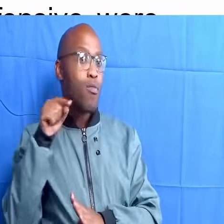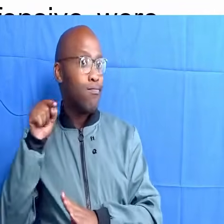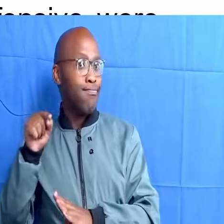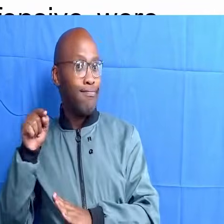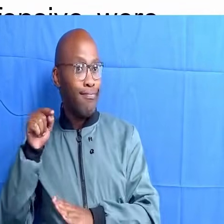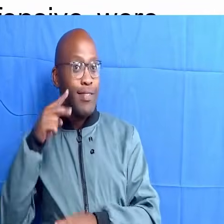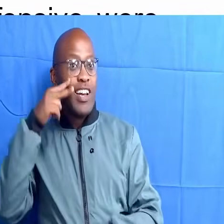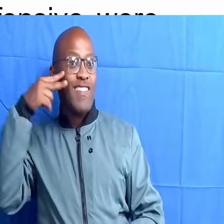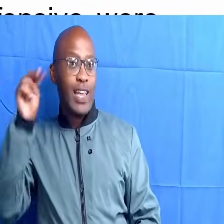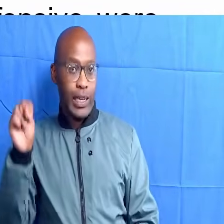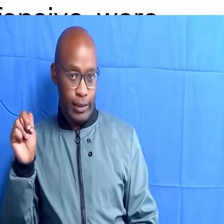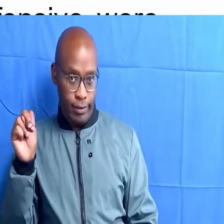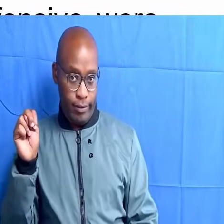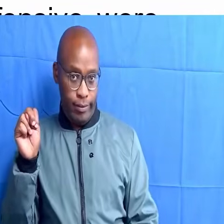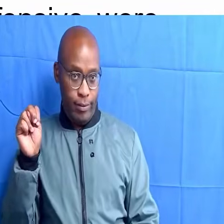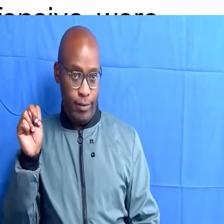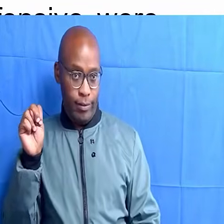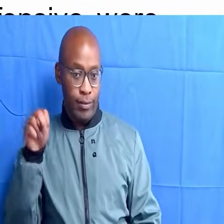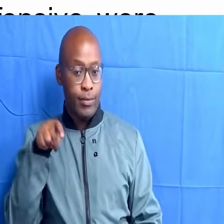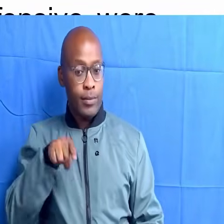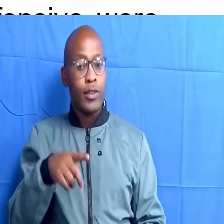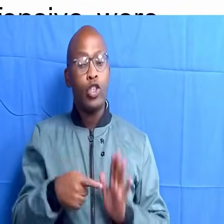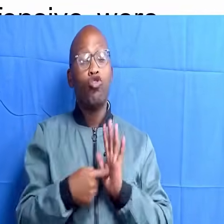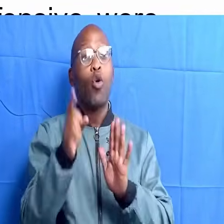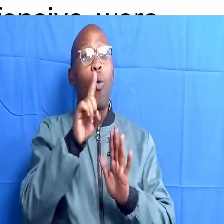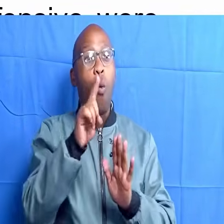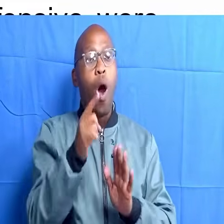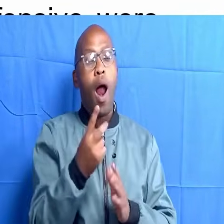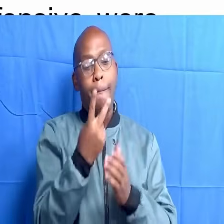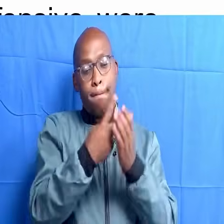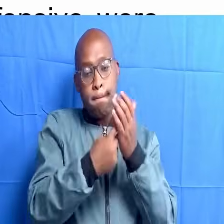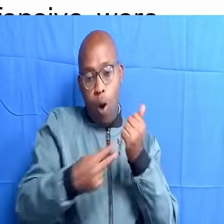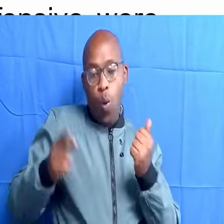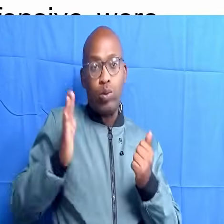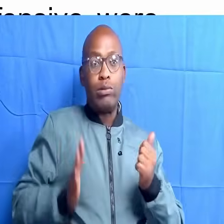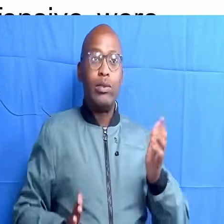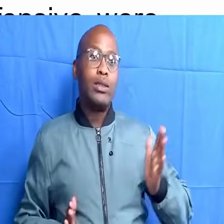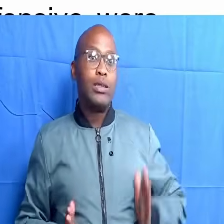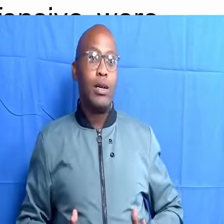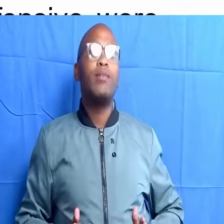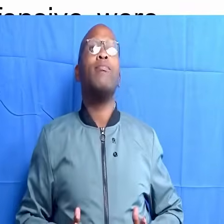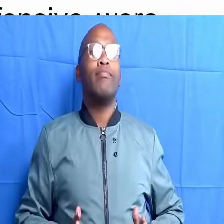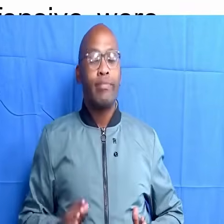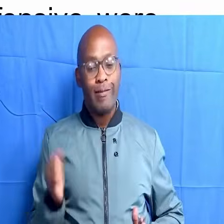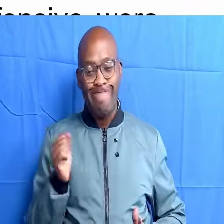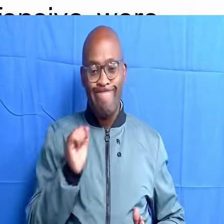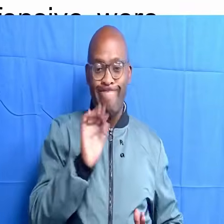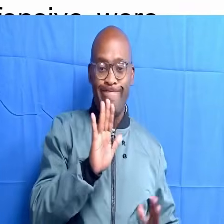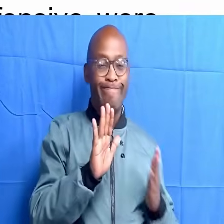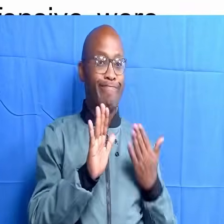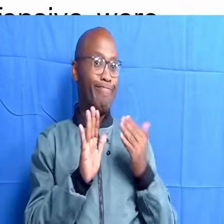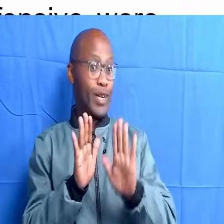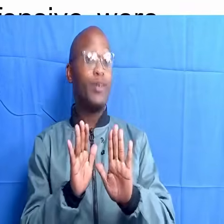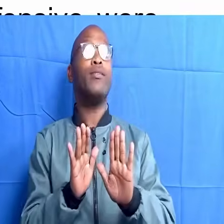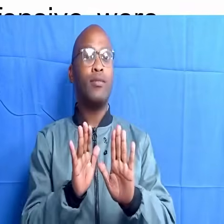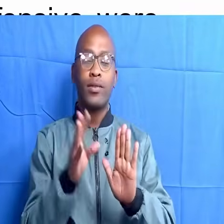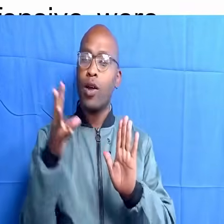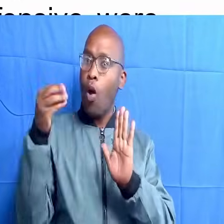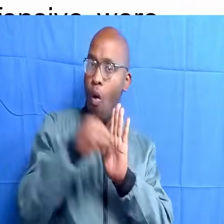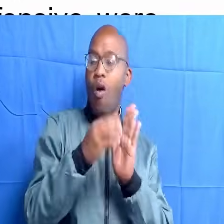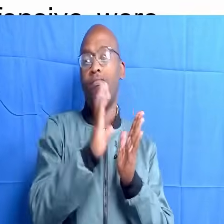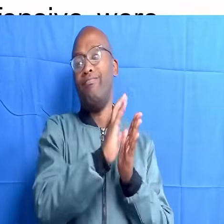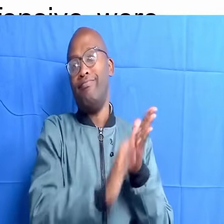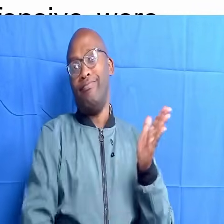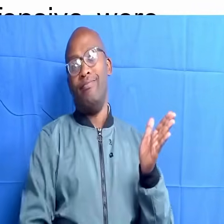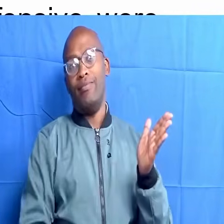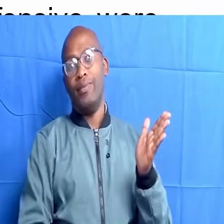sides of this essay or this event that we are covering. The essay will also show that the fall